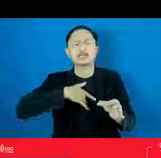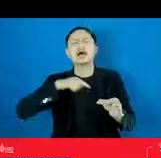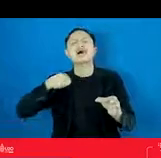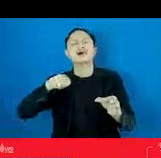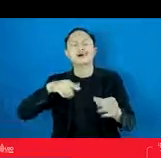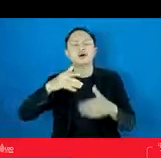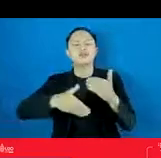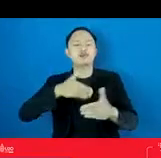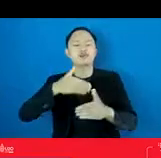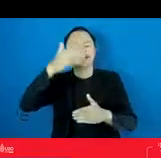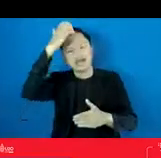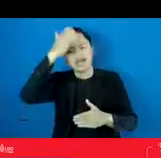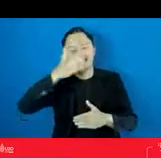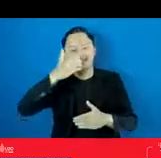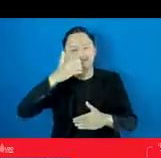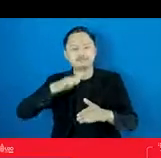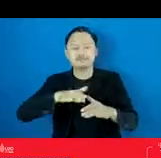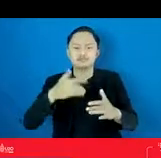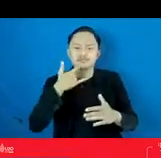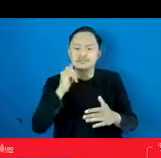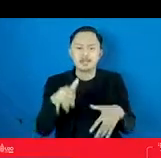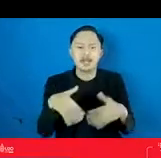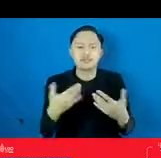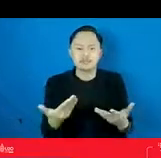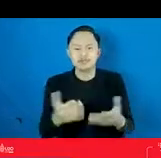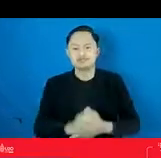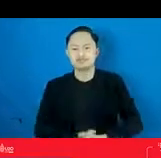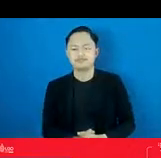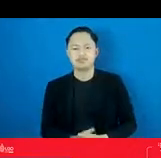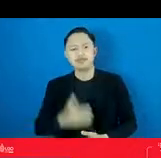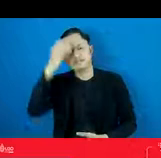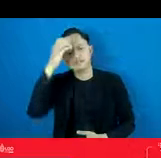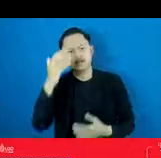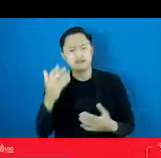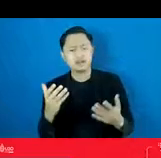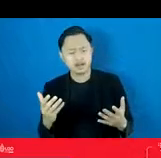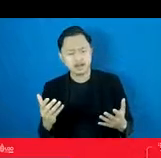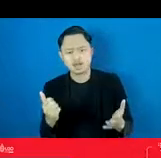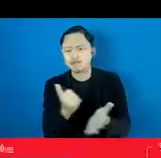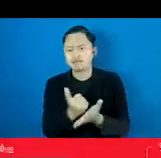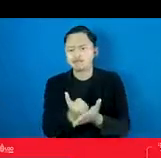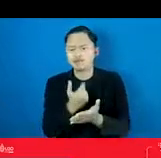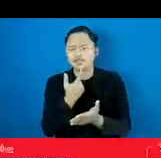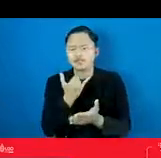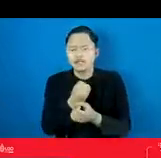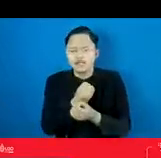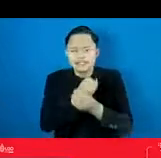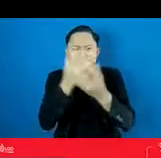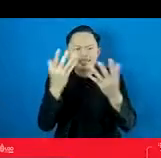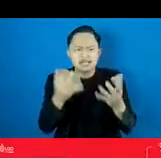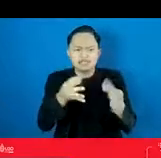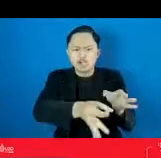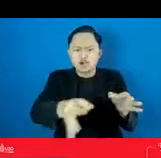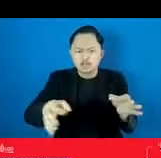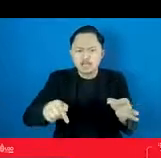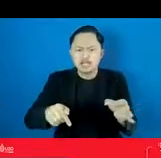operate, whether it is feasible, or can these electric buses really conquer the routes and roads in those cities. That is